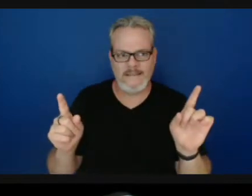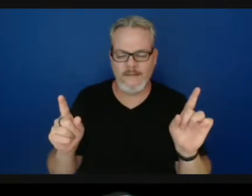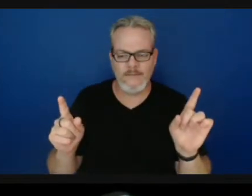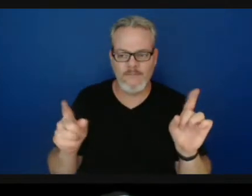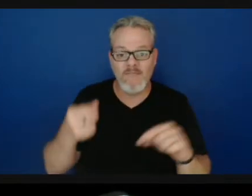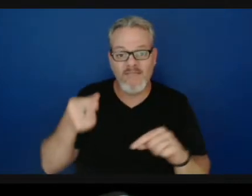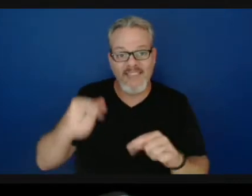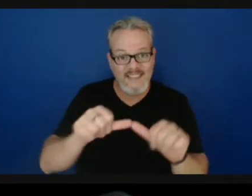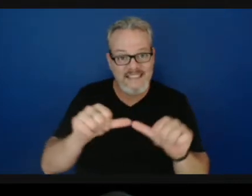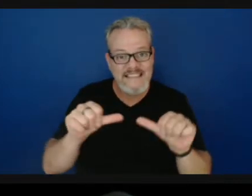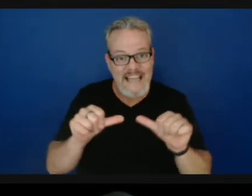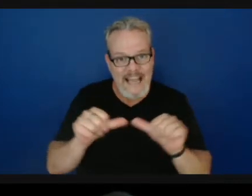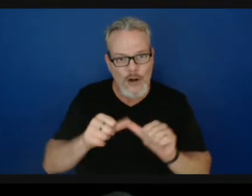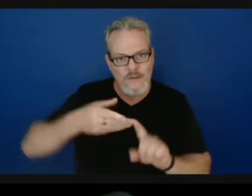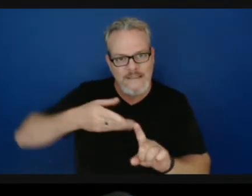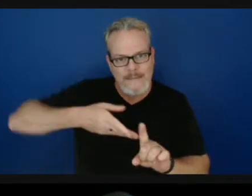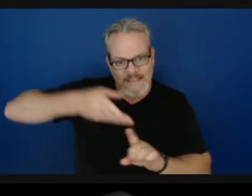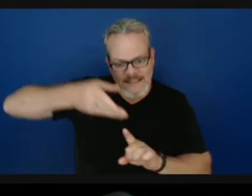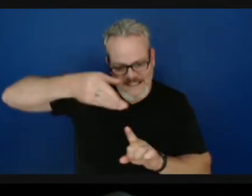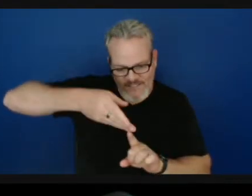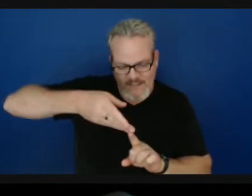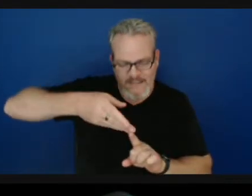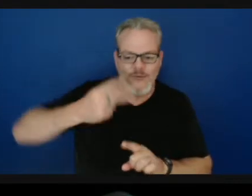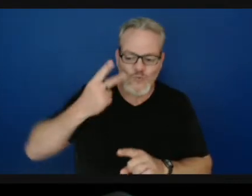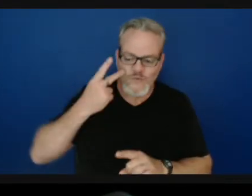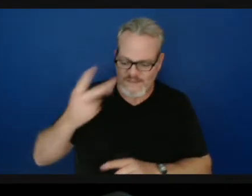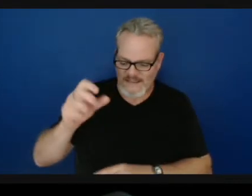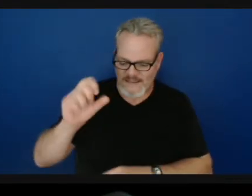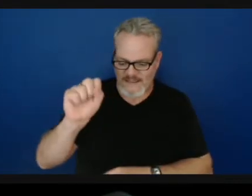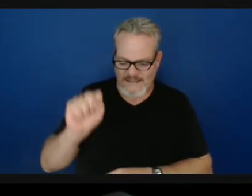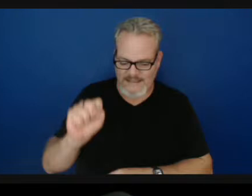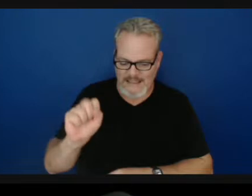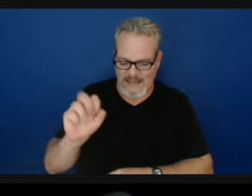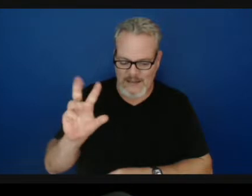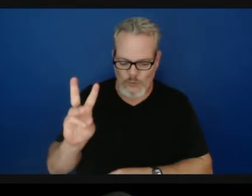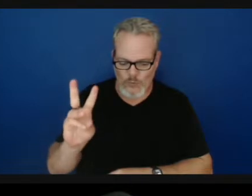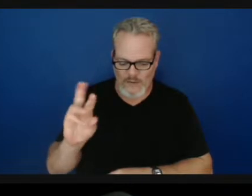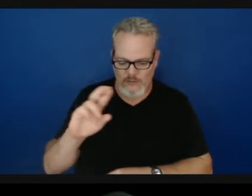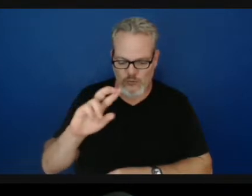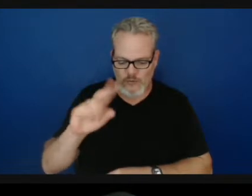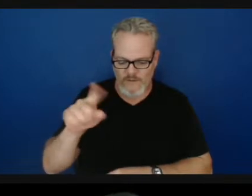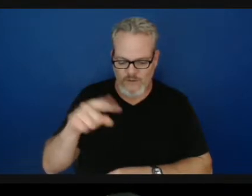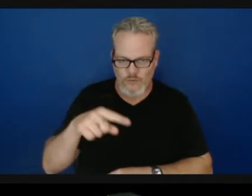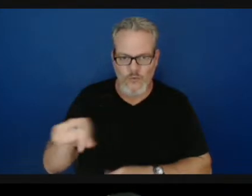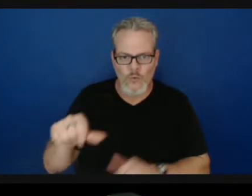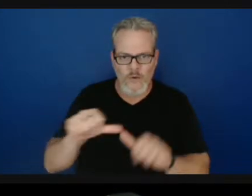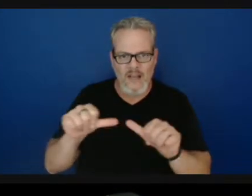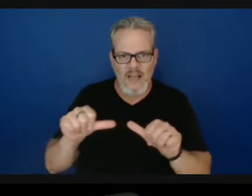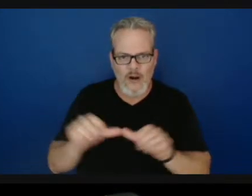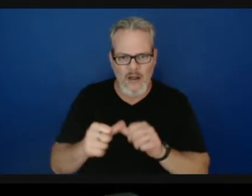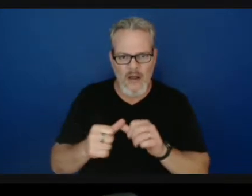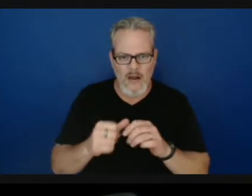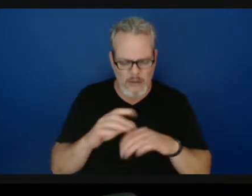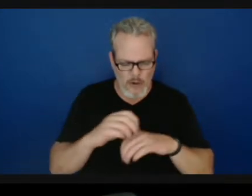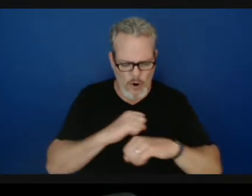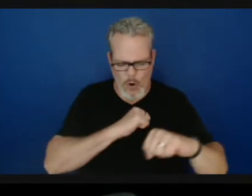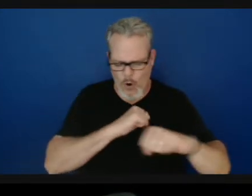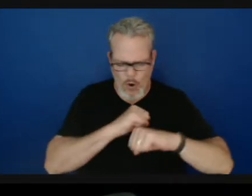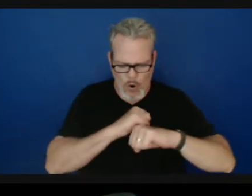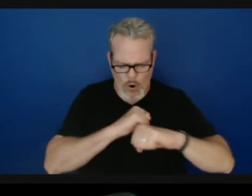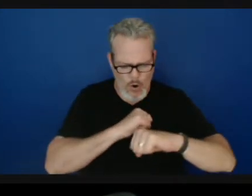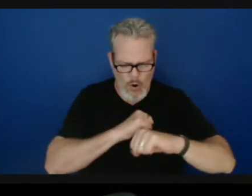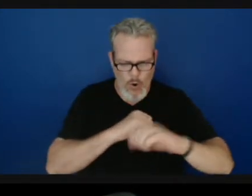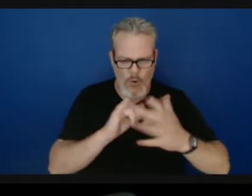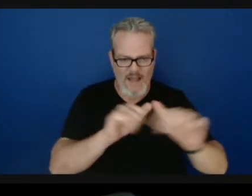area especially, right? We saw that Southwest Rift eruption a month ago had lots of earthquakes in this area, and then none to